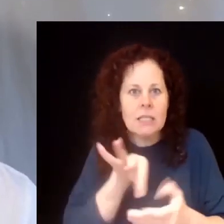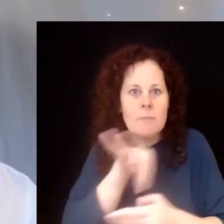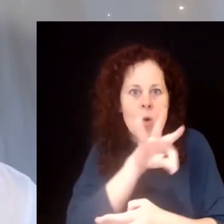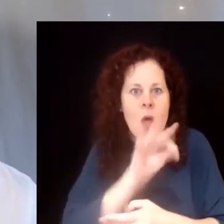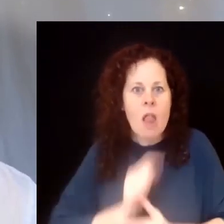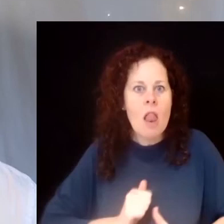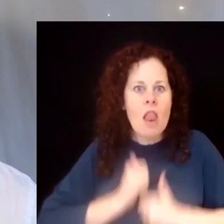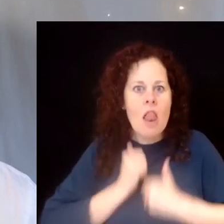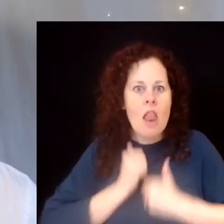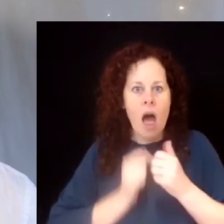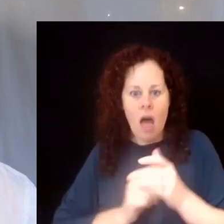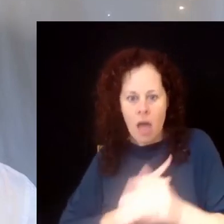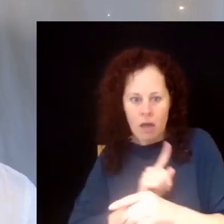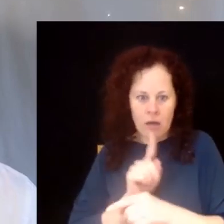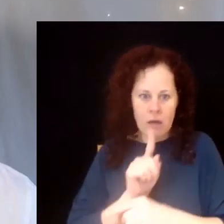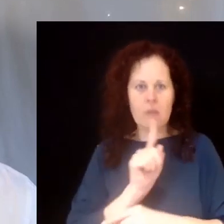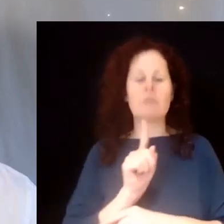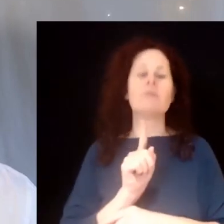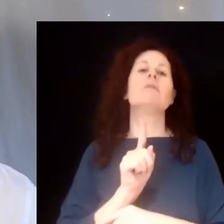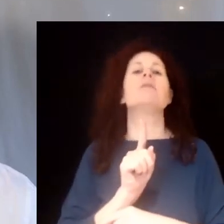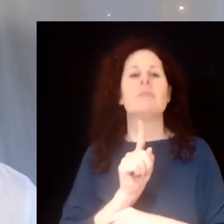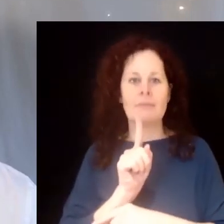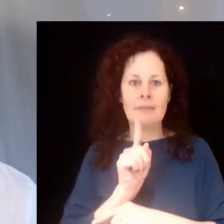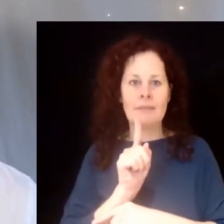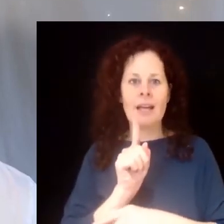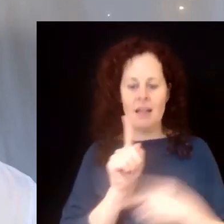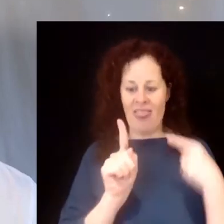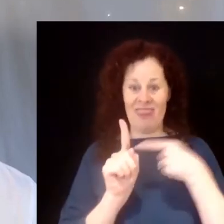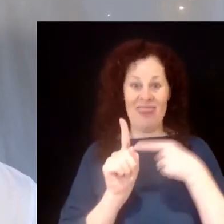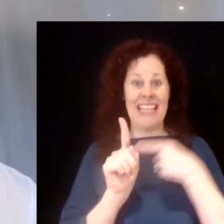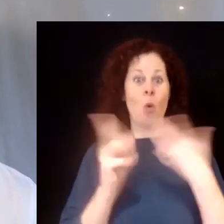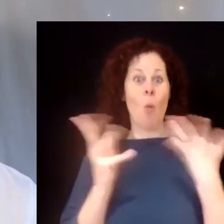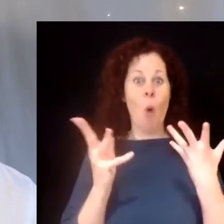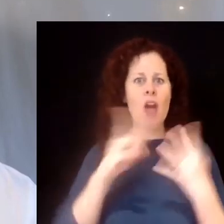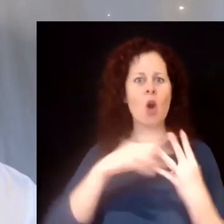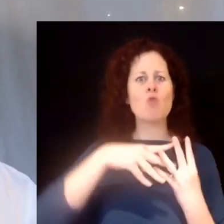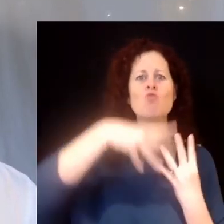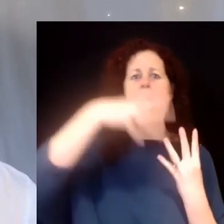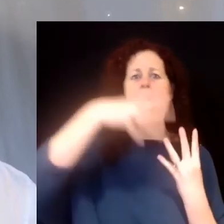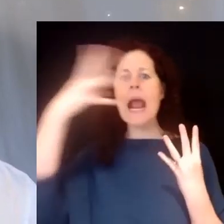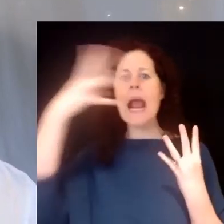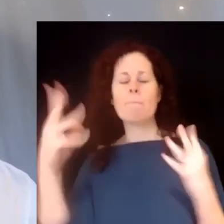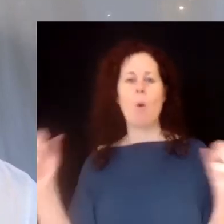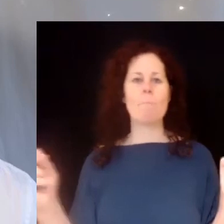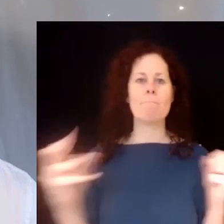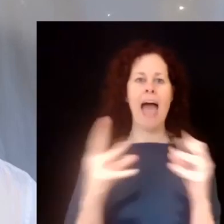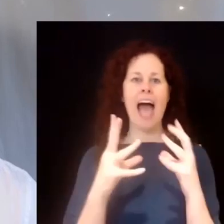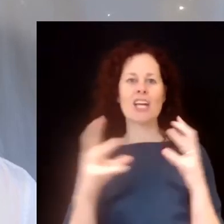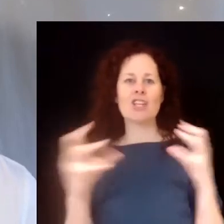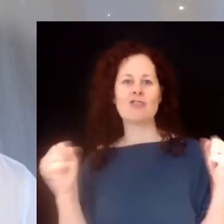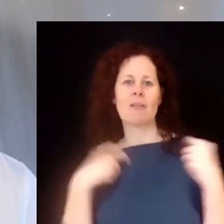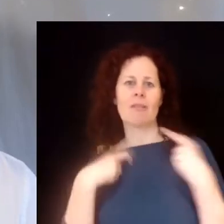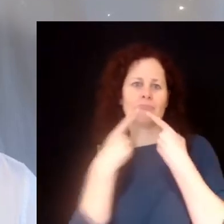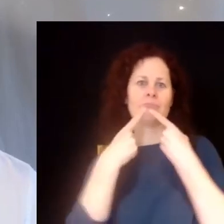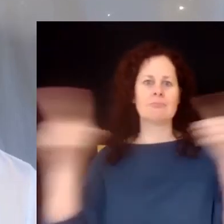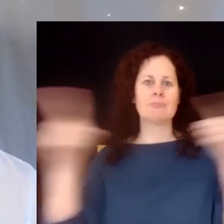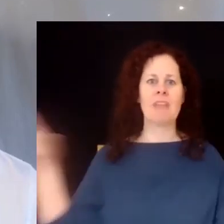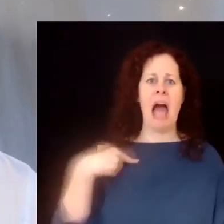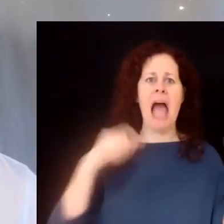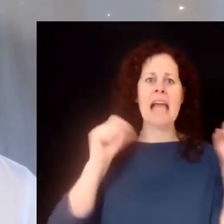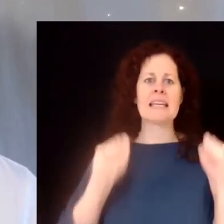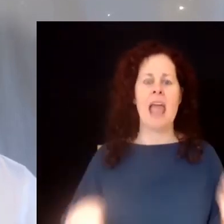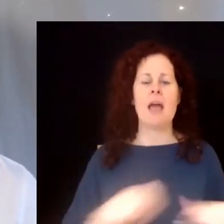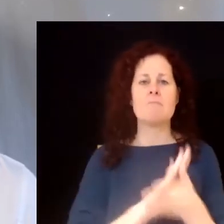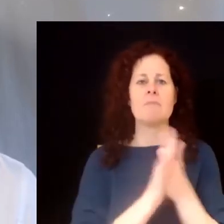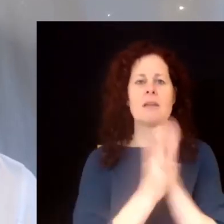look inside to see the wild, free, rainbow magic swirling inside me, clamoring for liberation. When it was